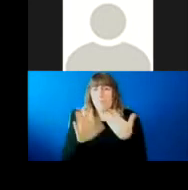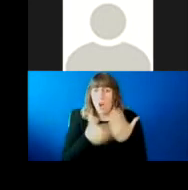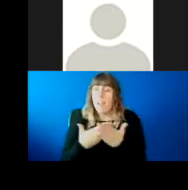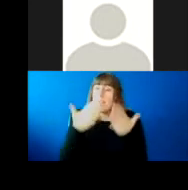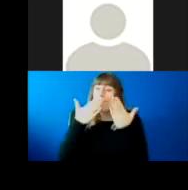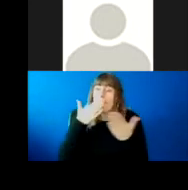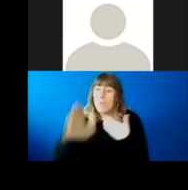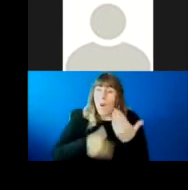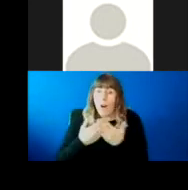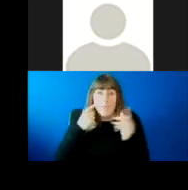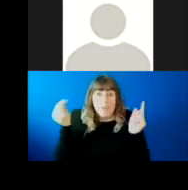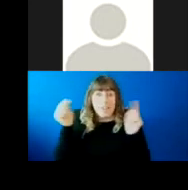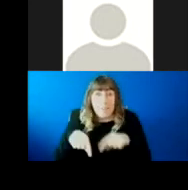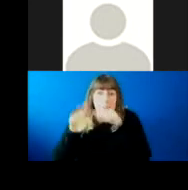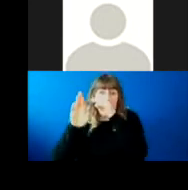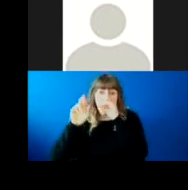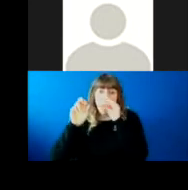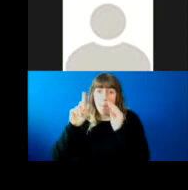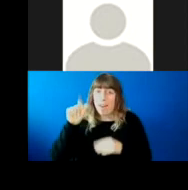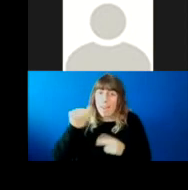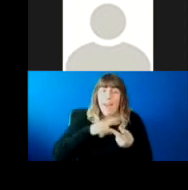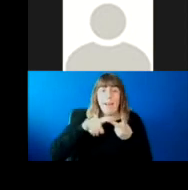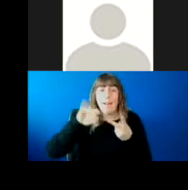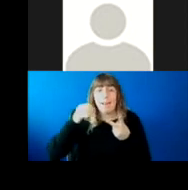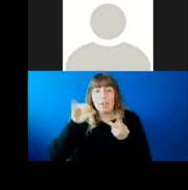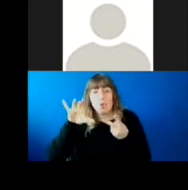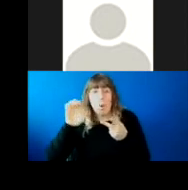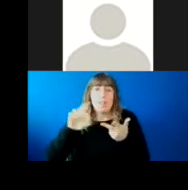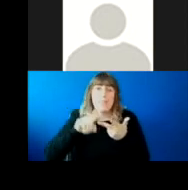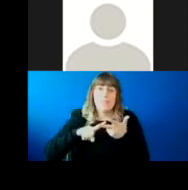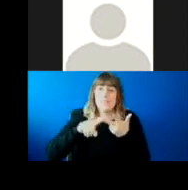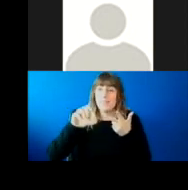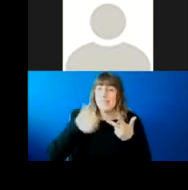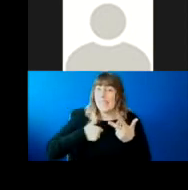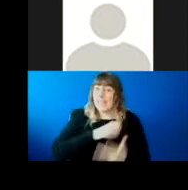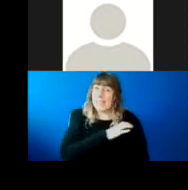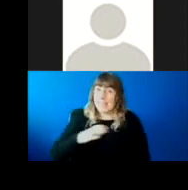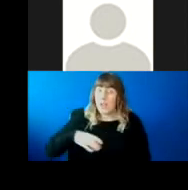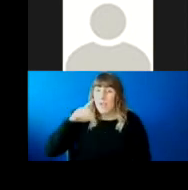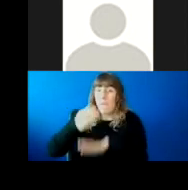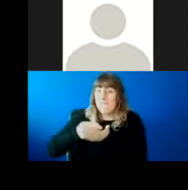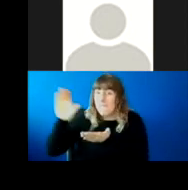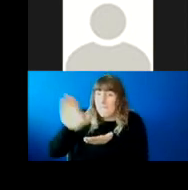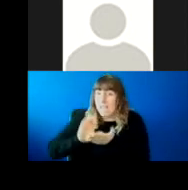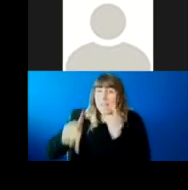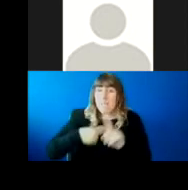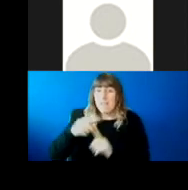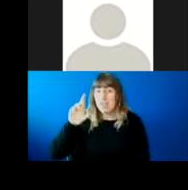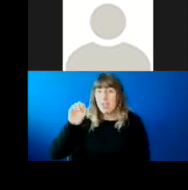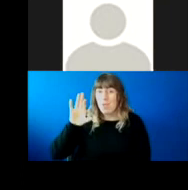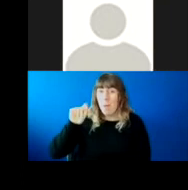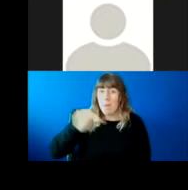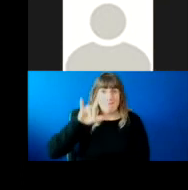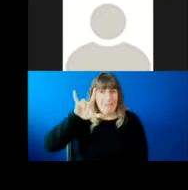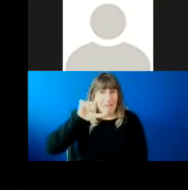Joyce, big thanks to Brenda, who's also on this call with the Alliance, and to Canada Council as always for the funding, and to my buddy Robert we met there, who I love